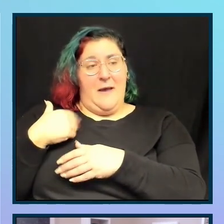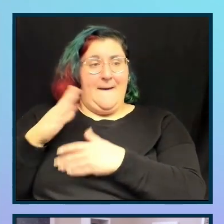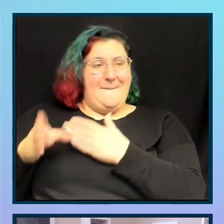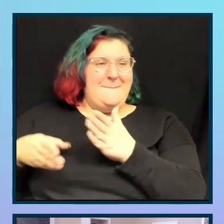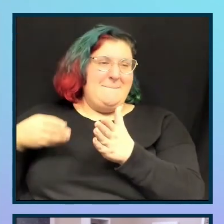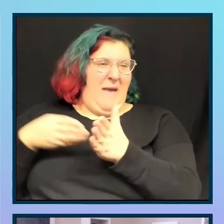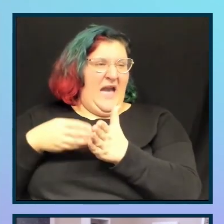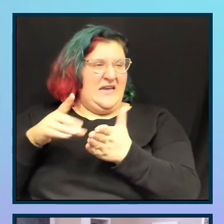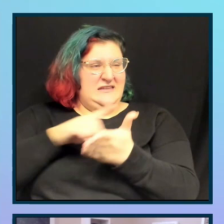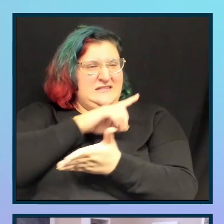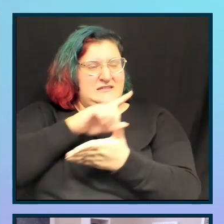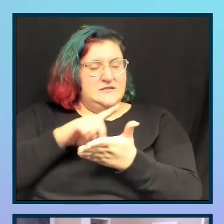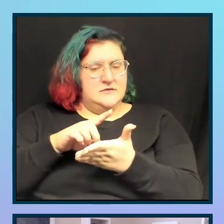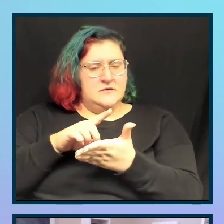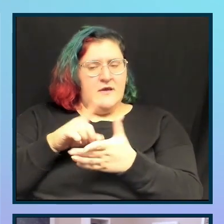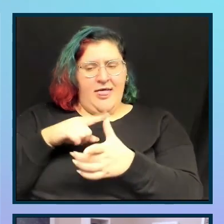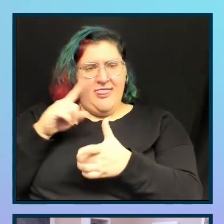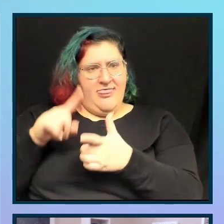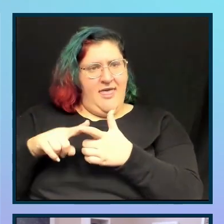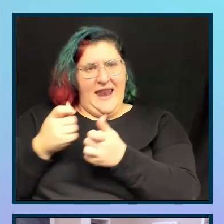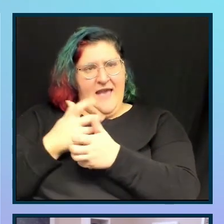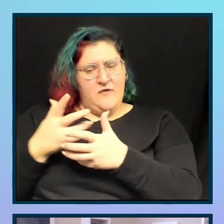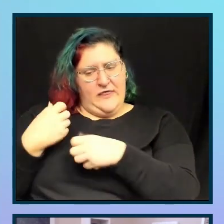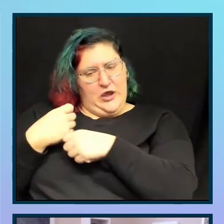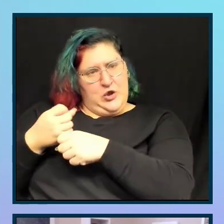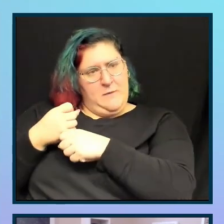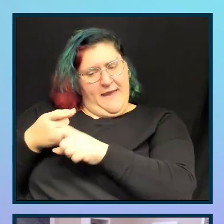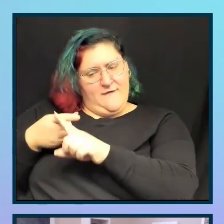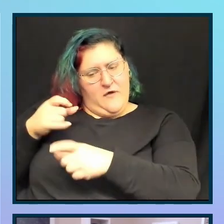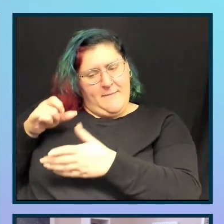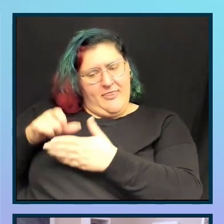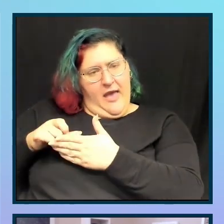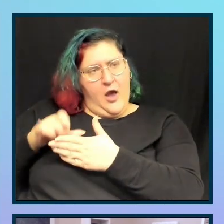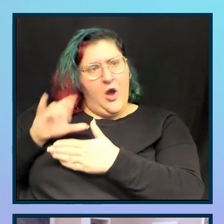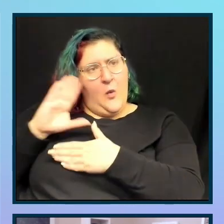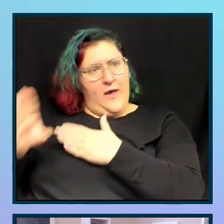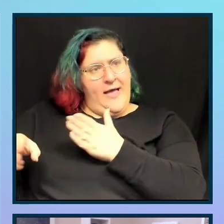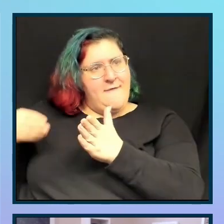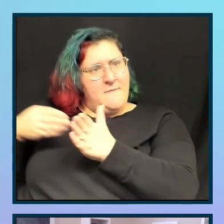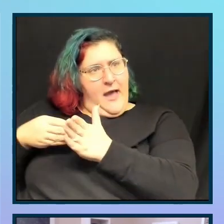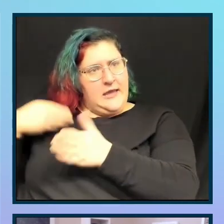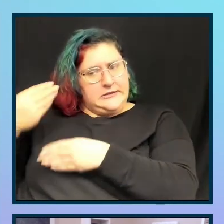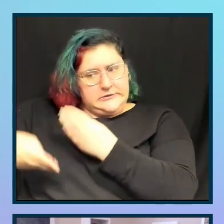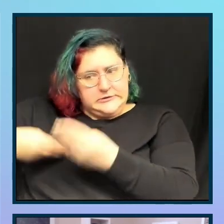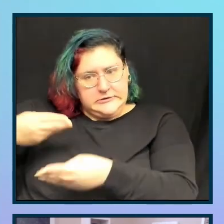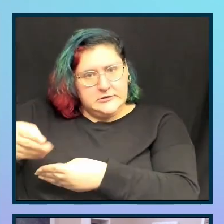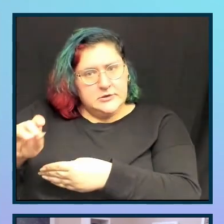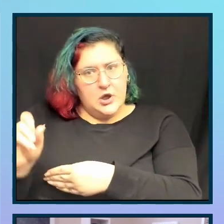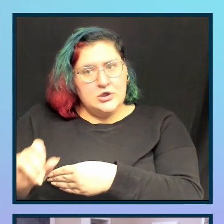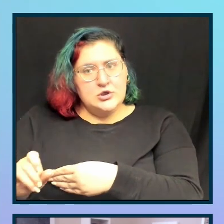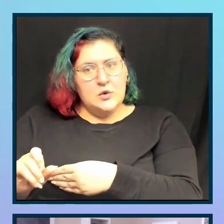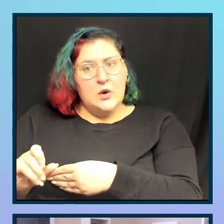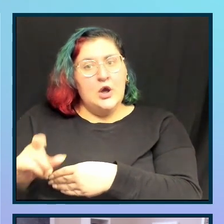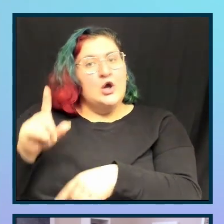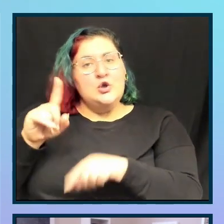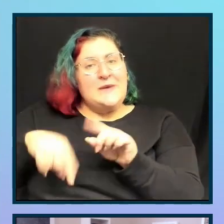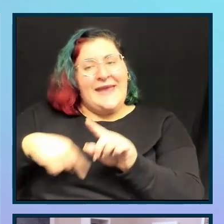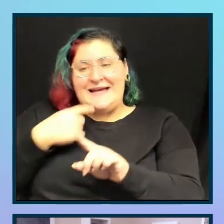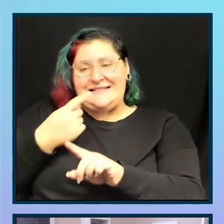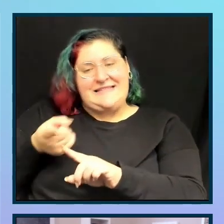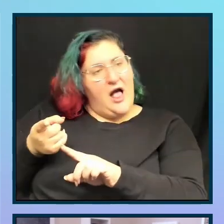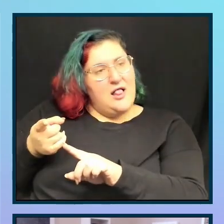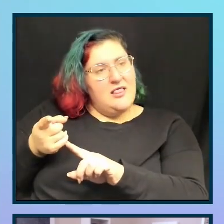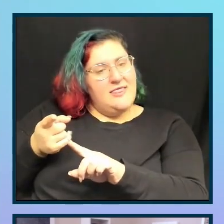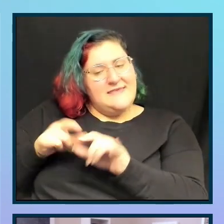it to not be biased because it doesn't understand what bias is. A quote from Janelle Shane, who runs